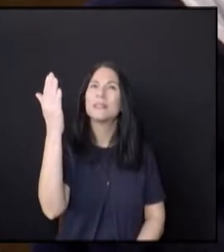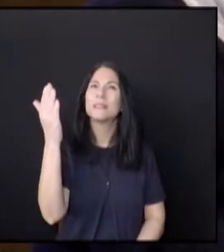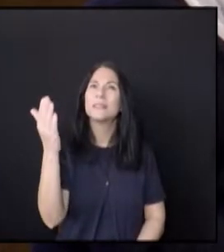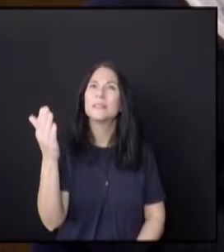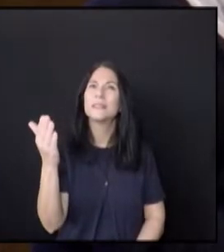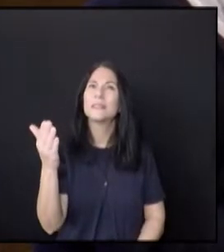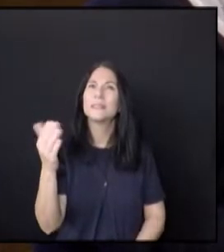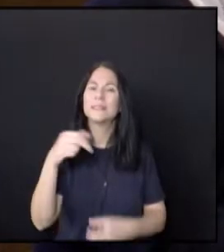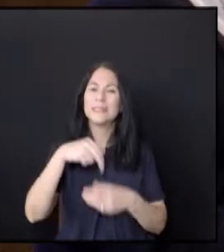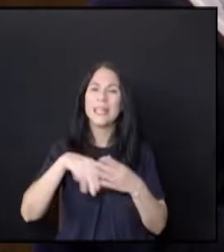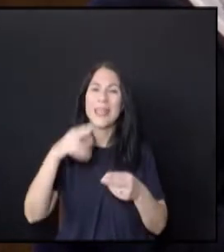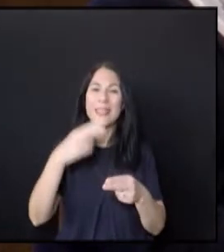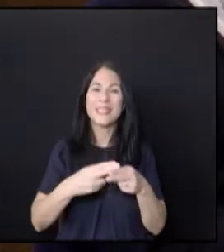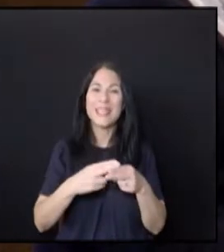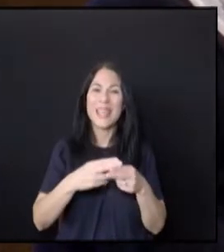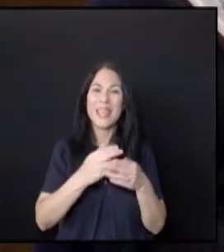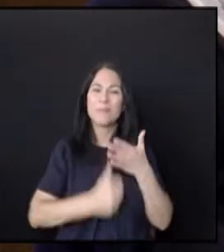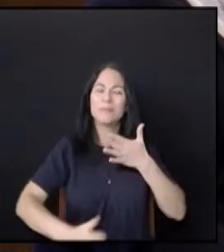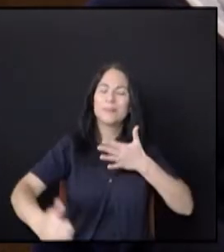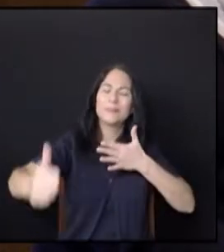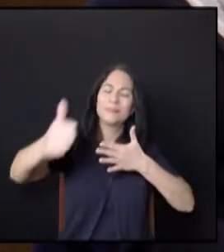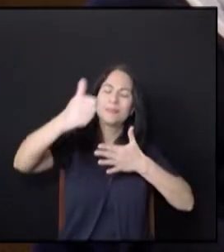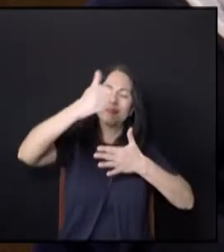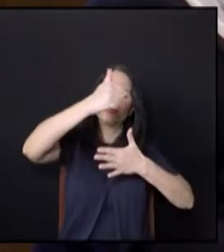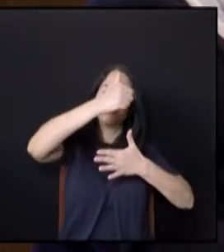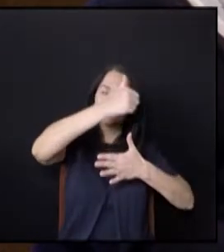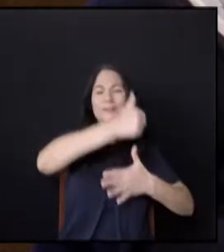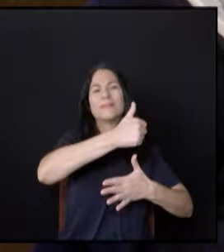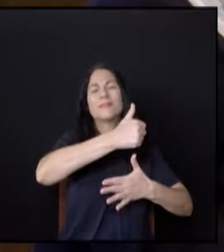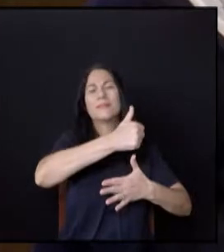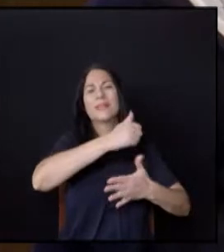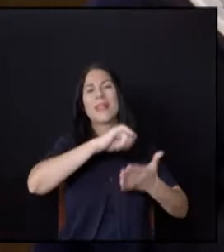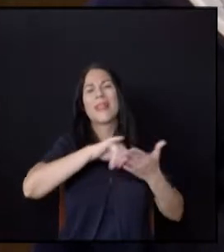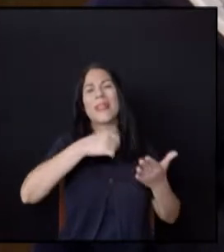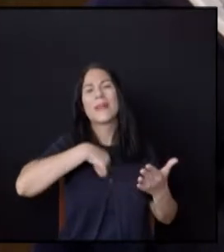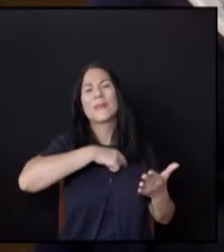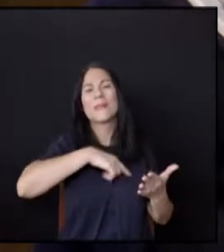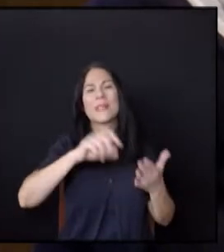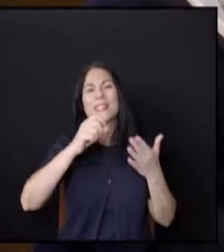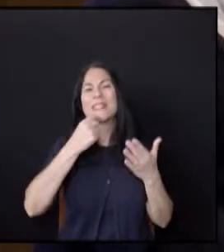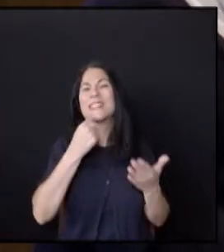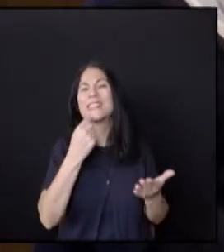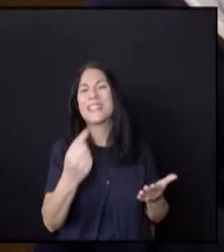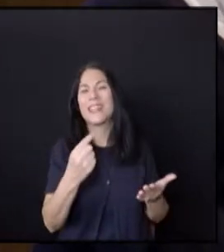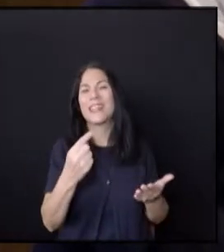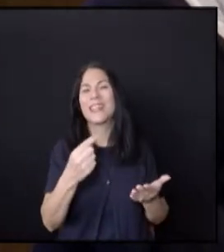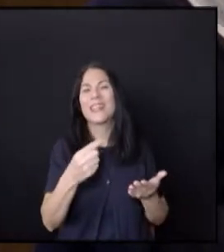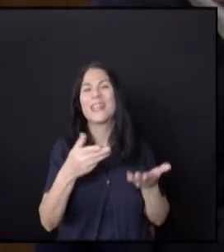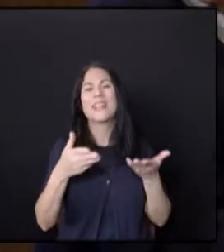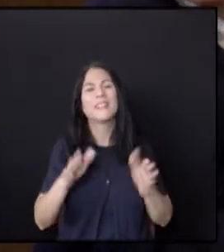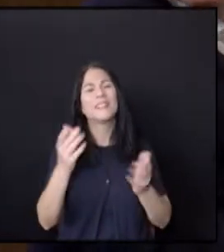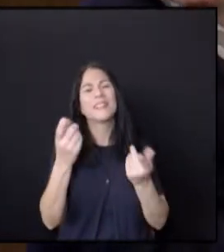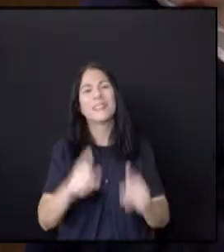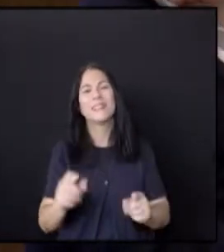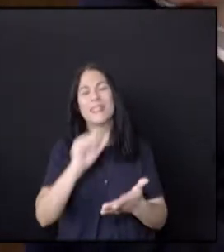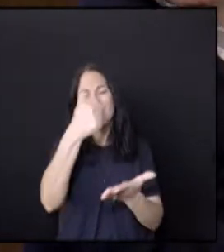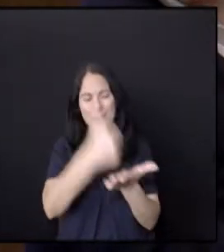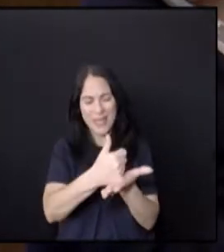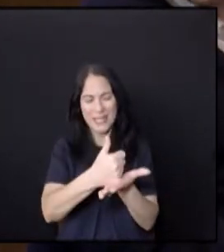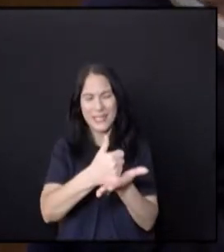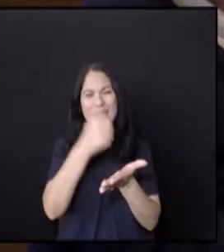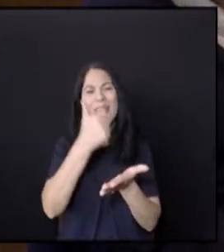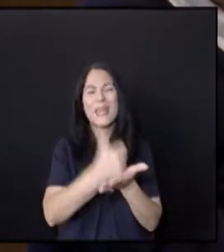And it's in the name above every names that we can say, so be it. Amen,